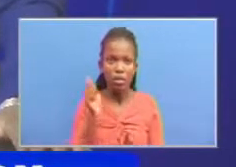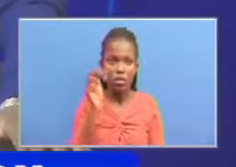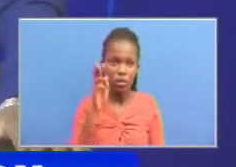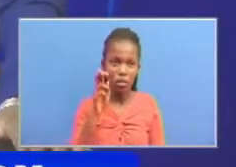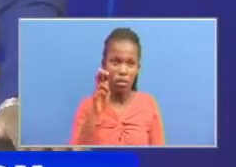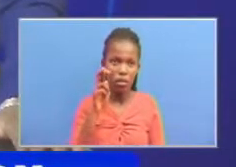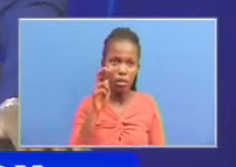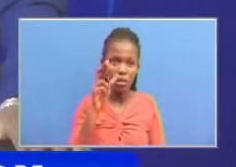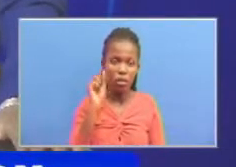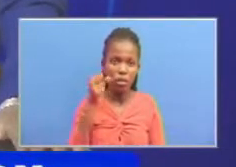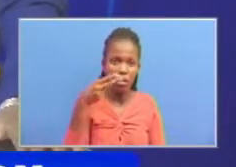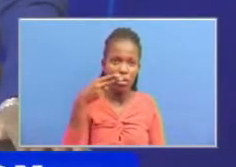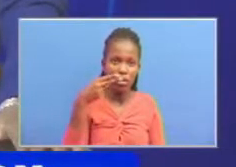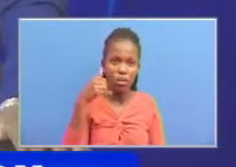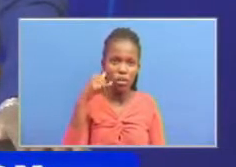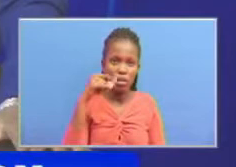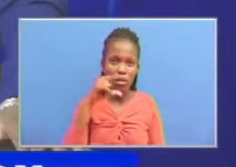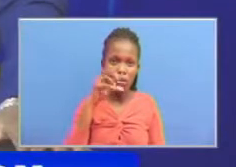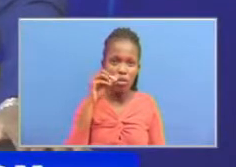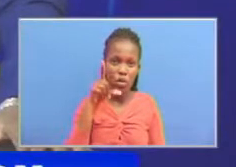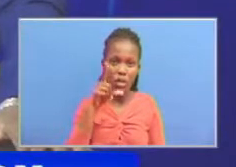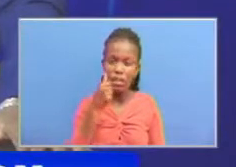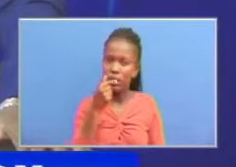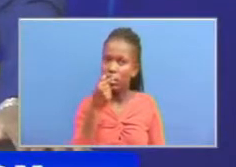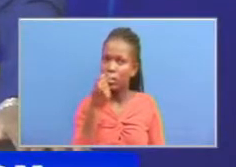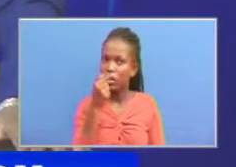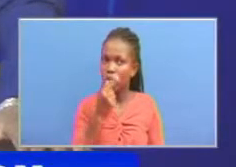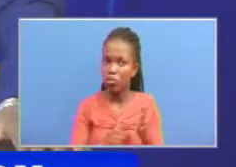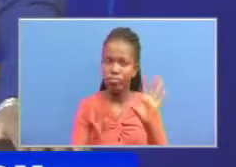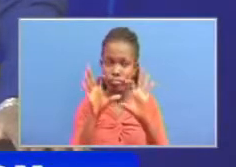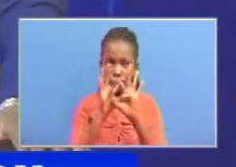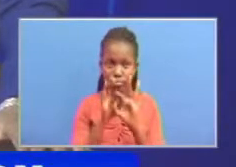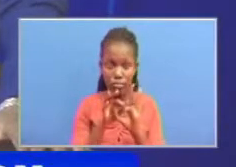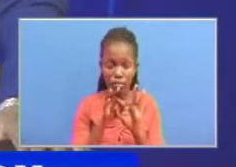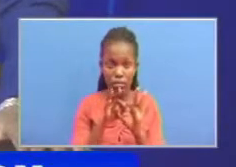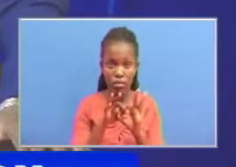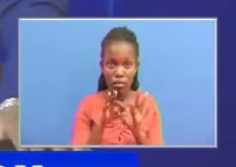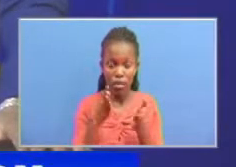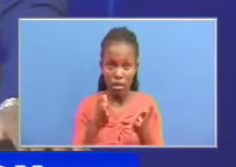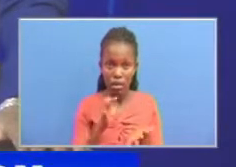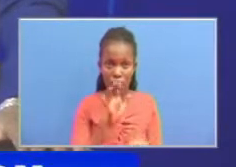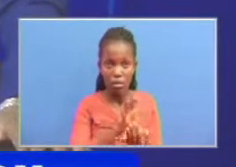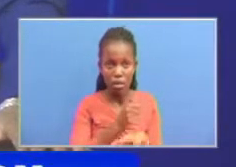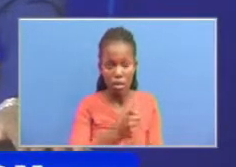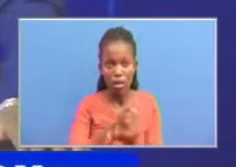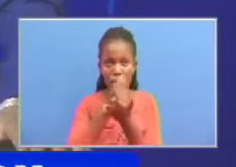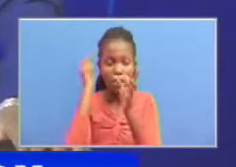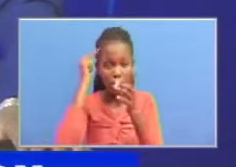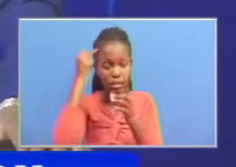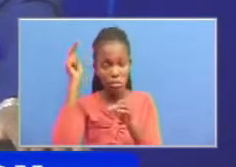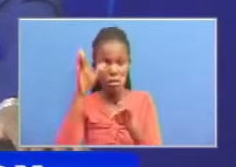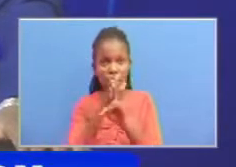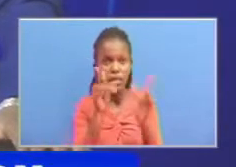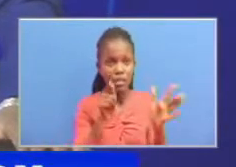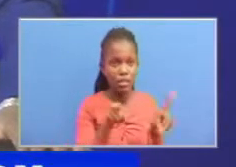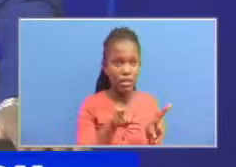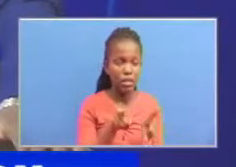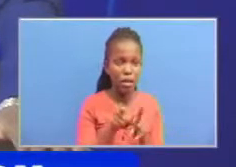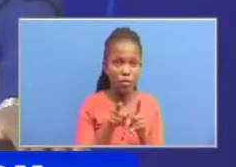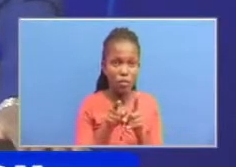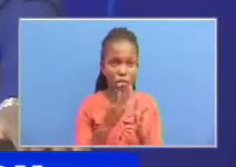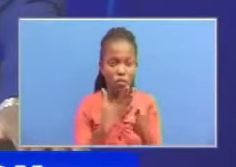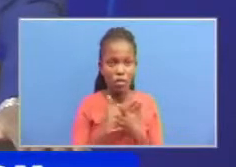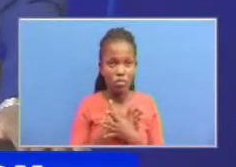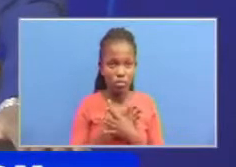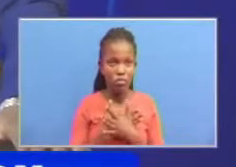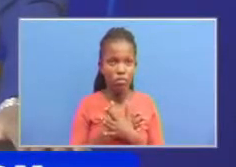Nixon Shigoli ni wasi hangwata nyoesu ni kutethesia kambuni u kuvikia ndoto sio na kutoa unyanya wo na makastoma